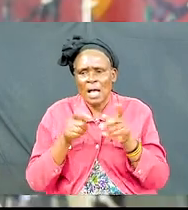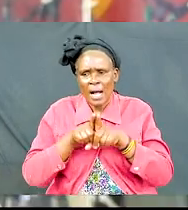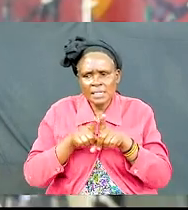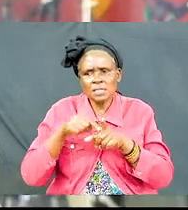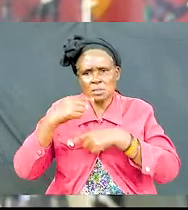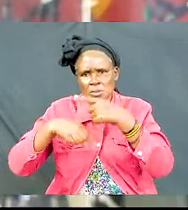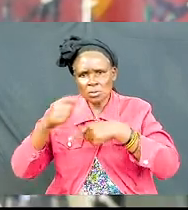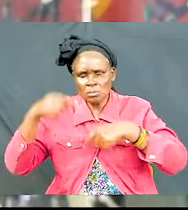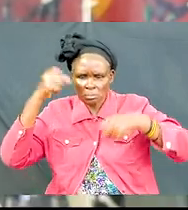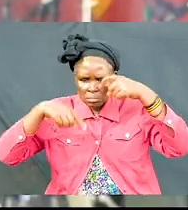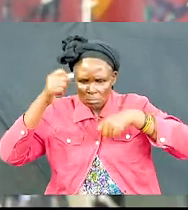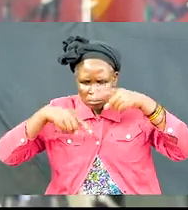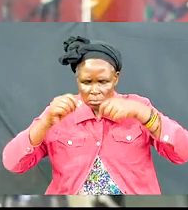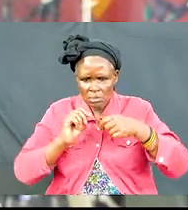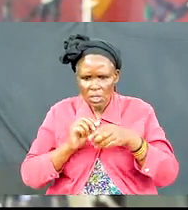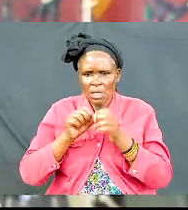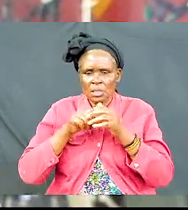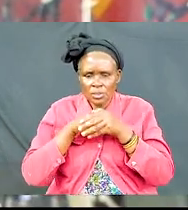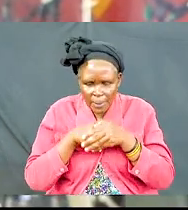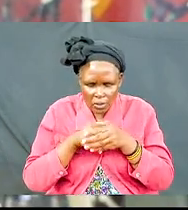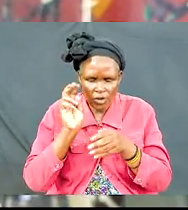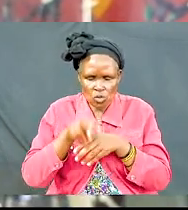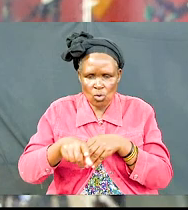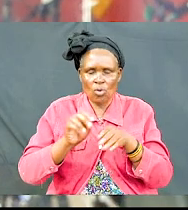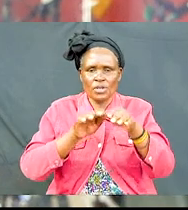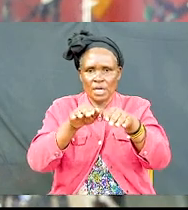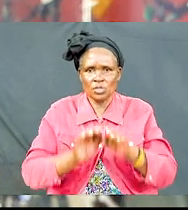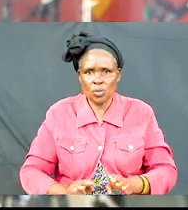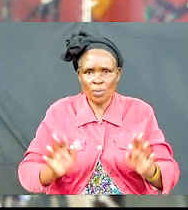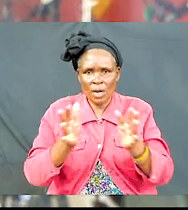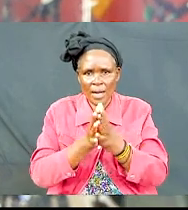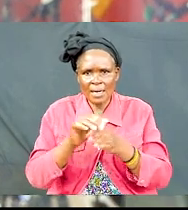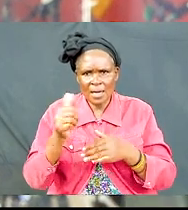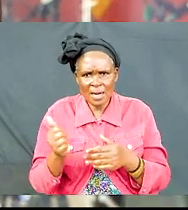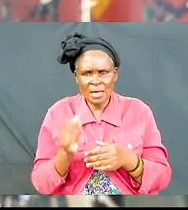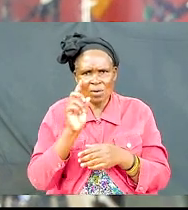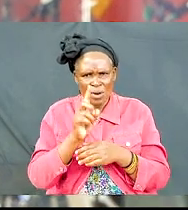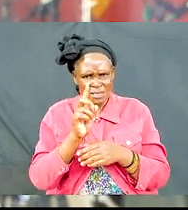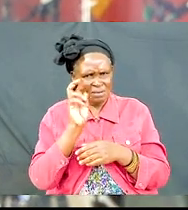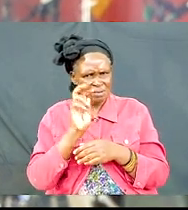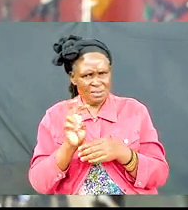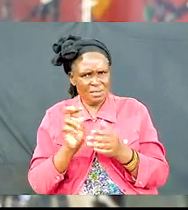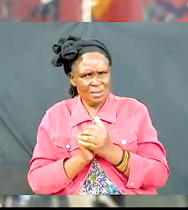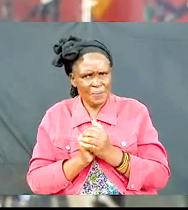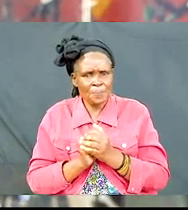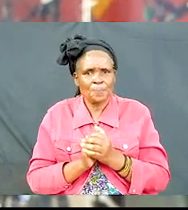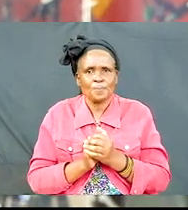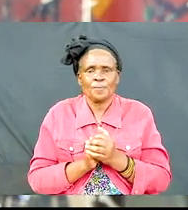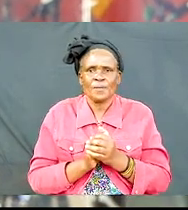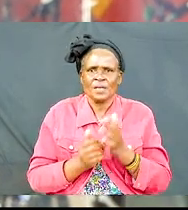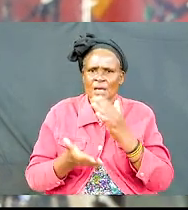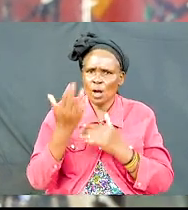she bent over to look into the tomb. And number one, you see that there